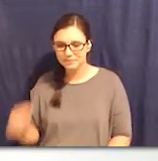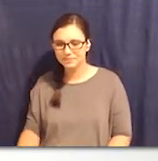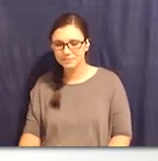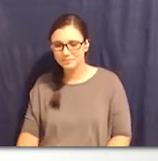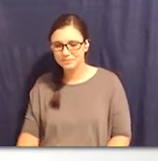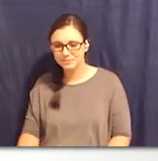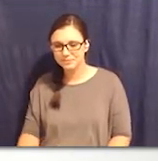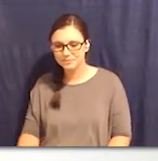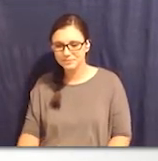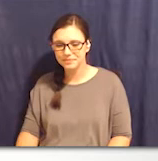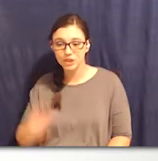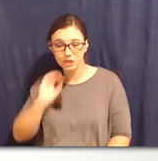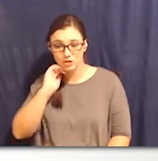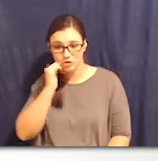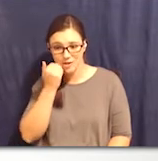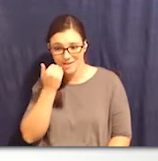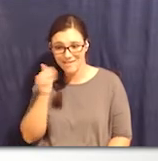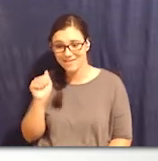Here is